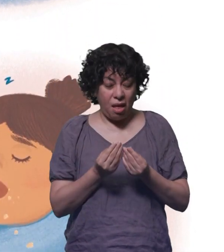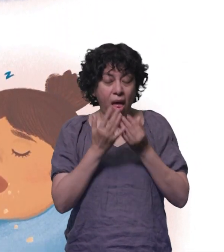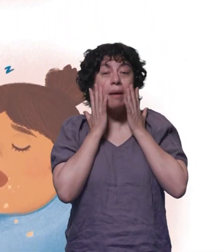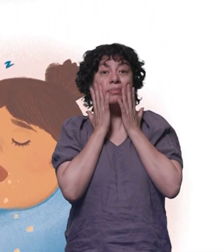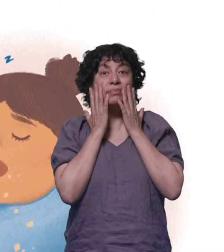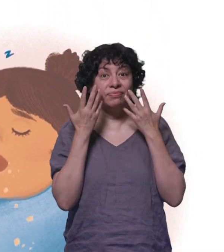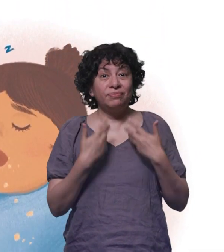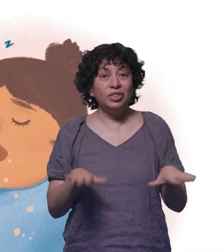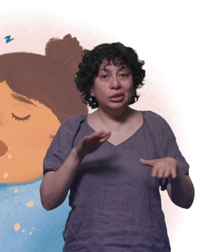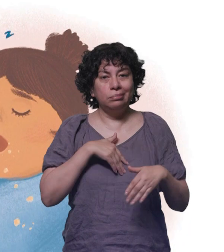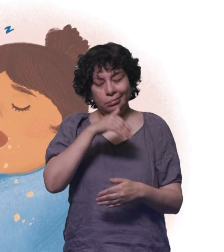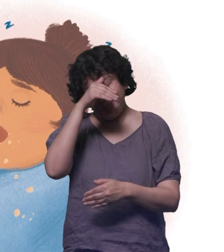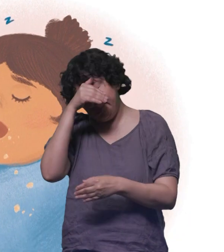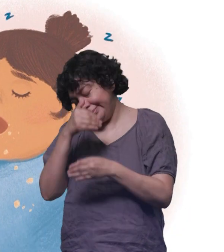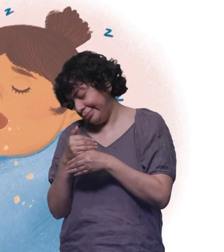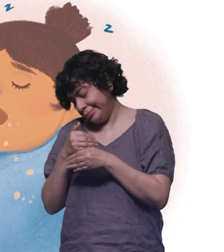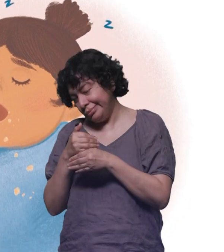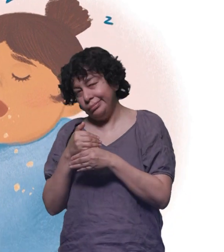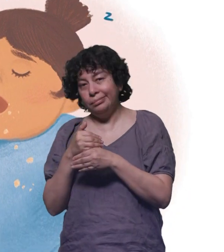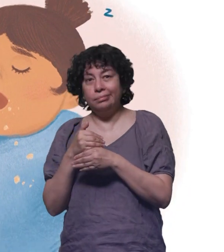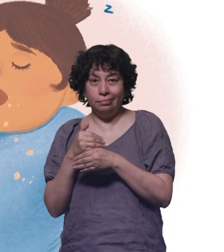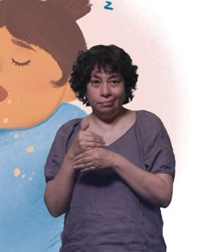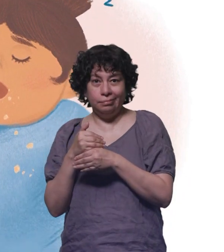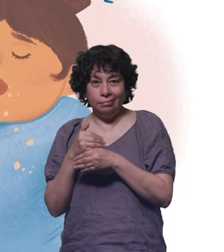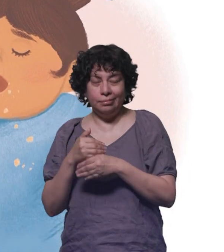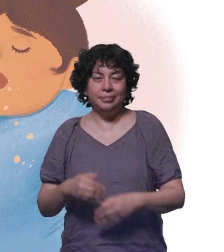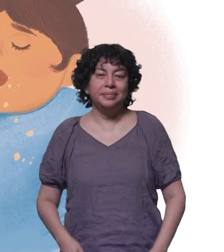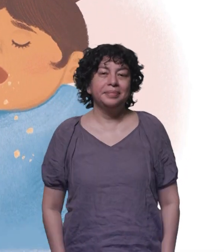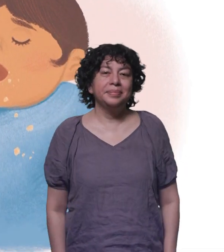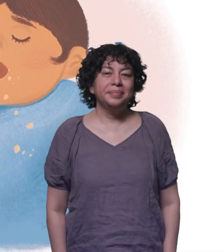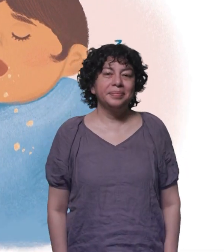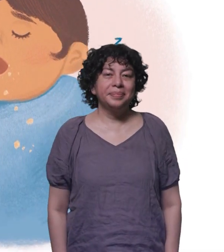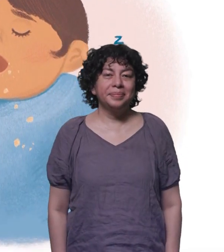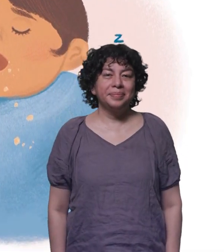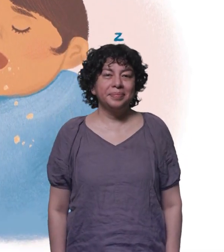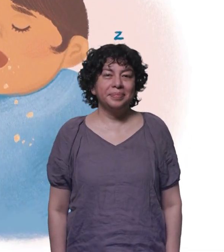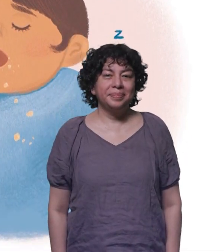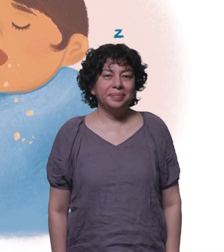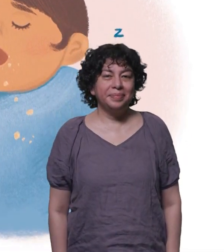Within 5 minutes, her tamal is swallowed and she's back asleep.